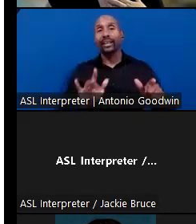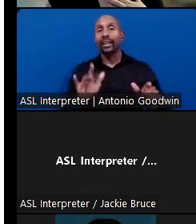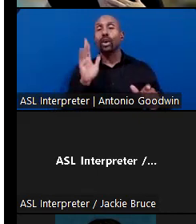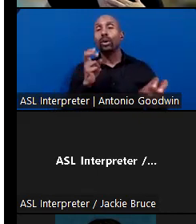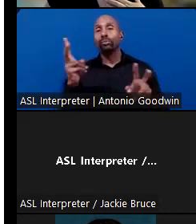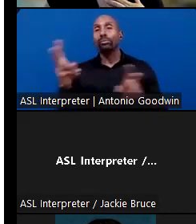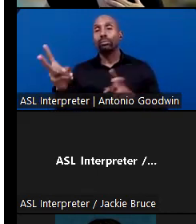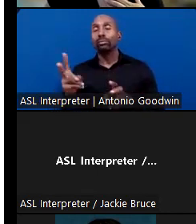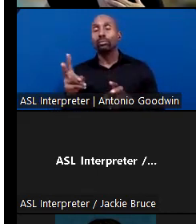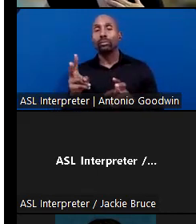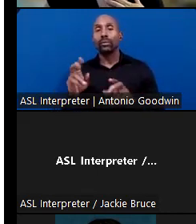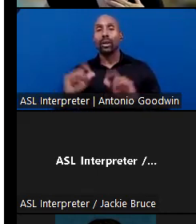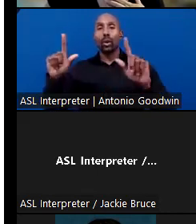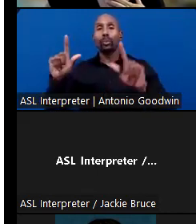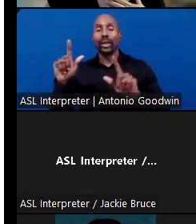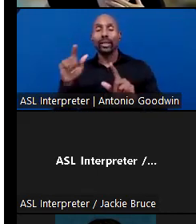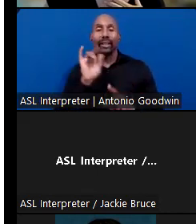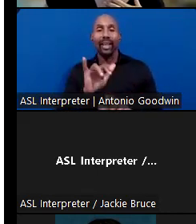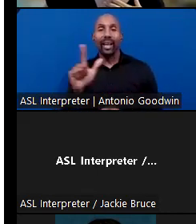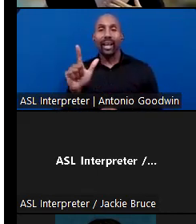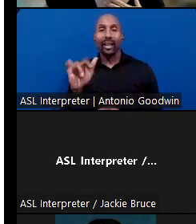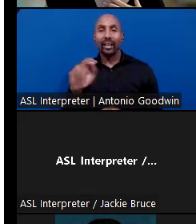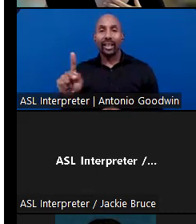you can look up